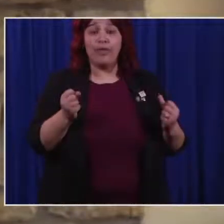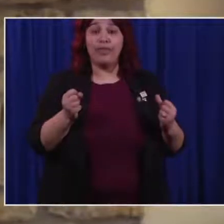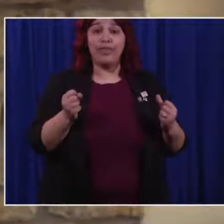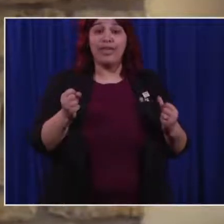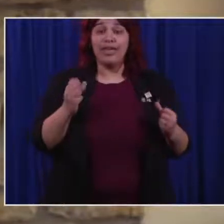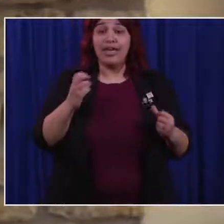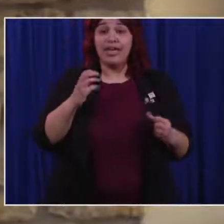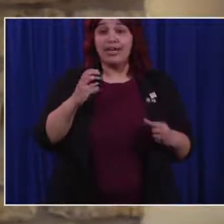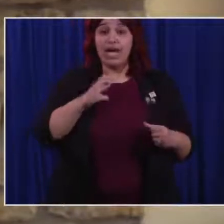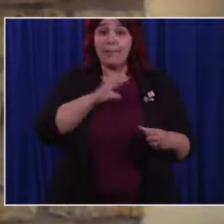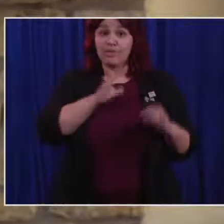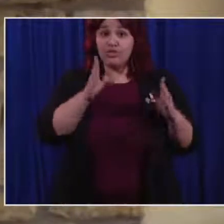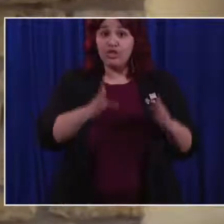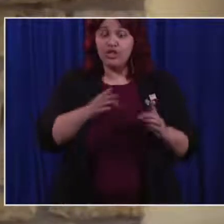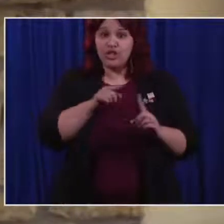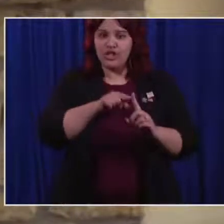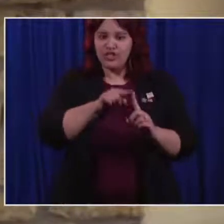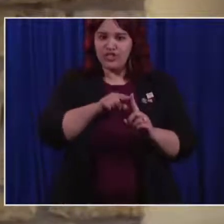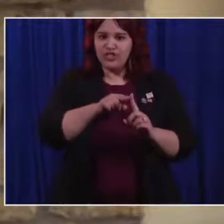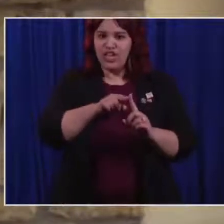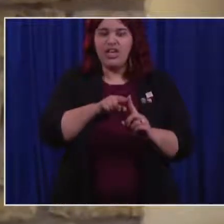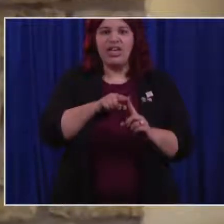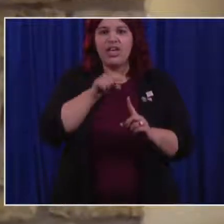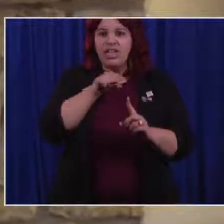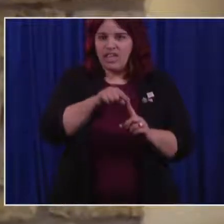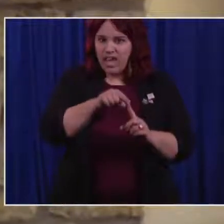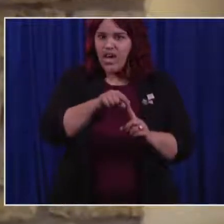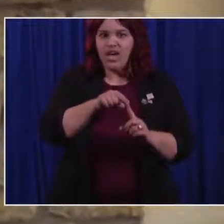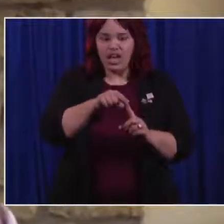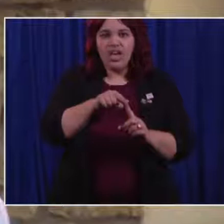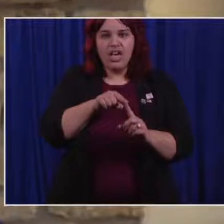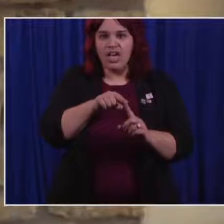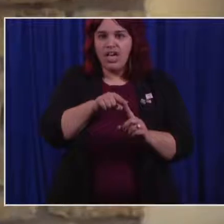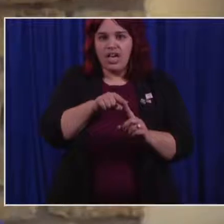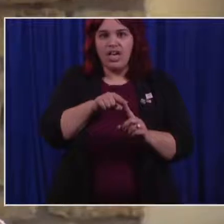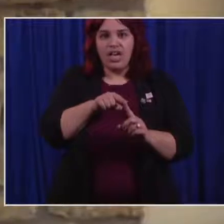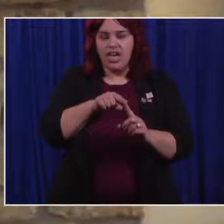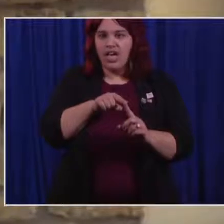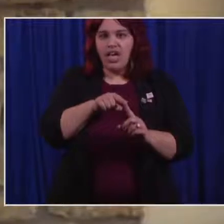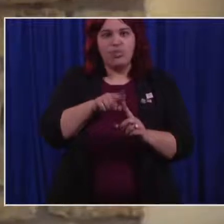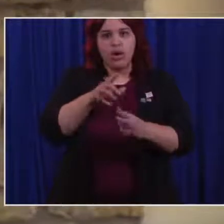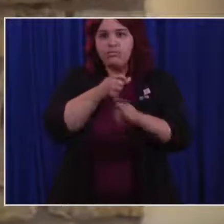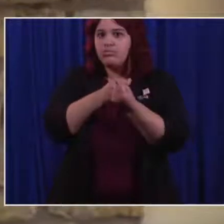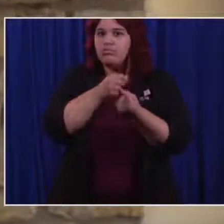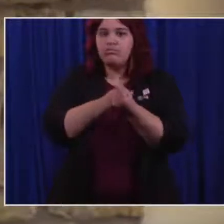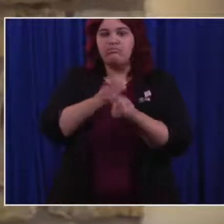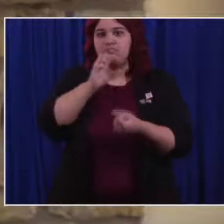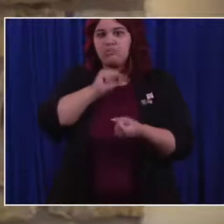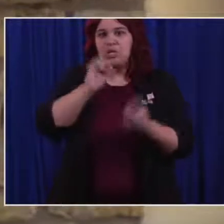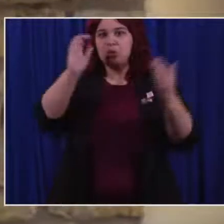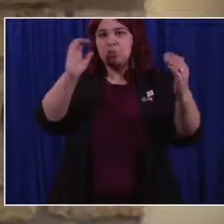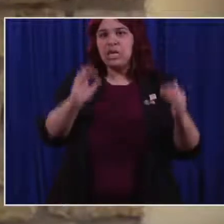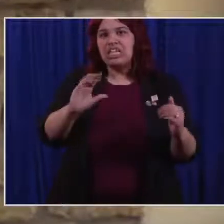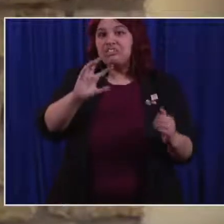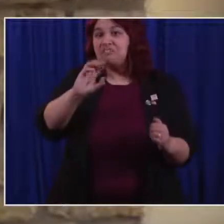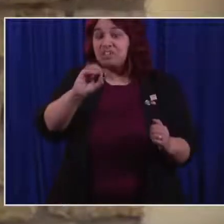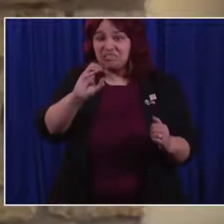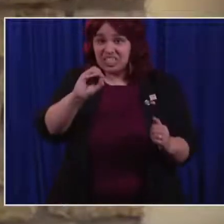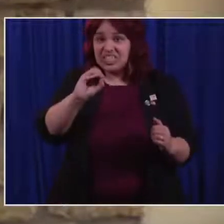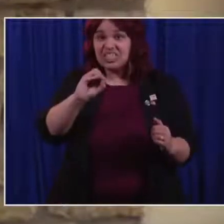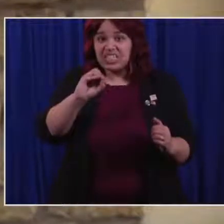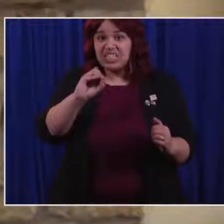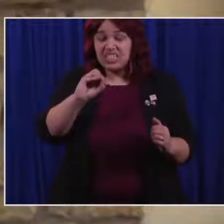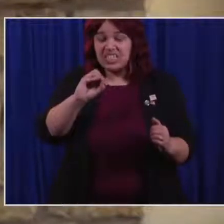were just as much in favor of lowering the age to 50 as we've done today, and maybe even